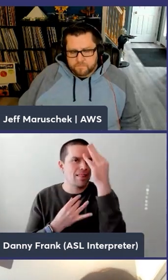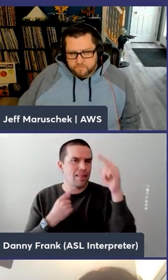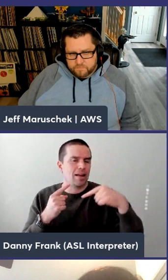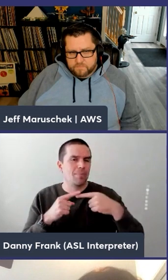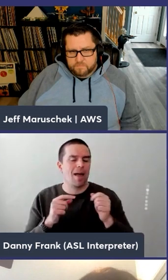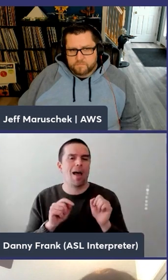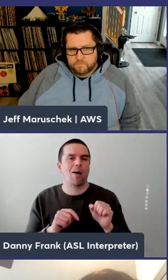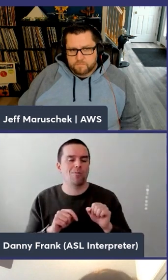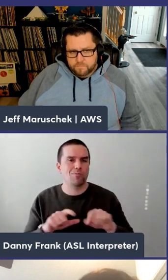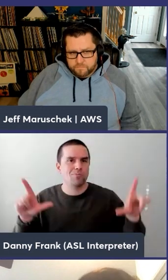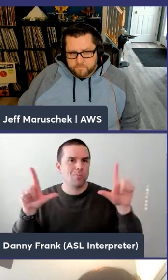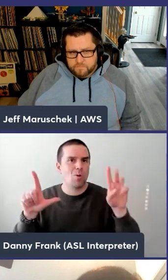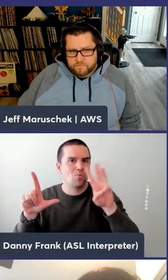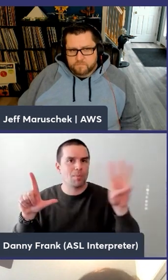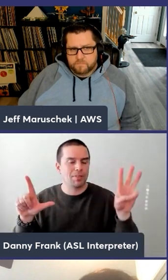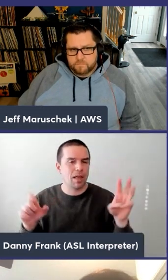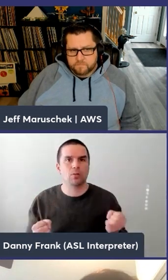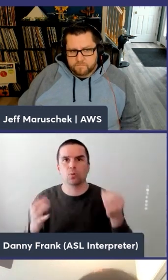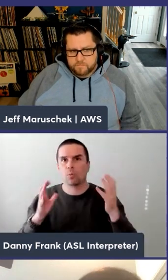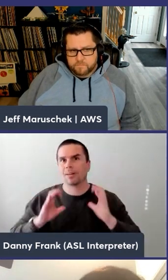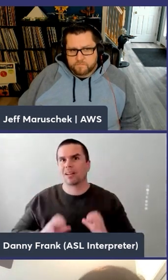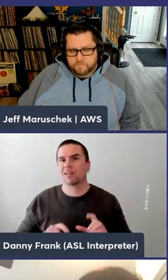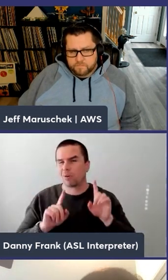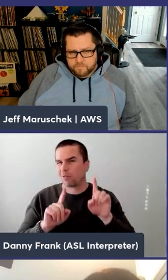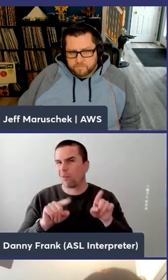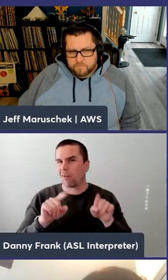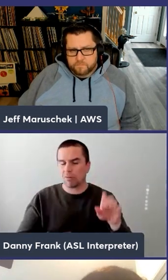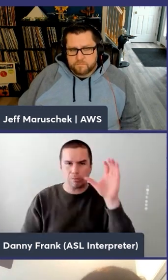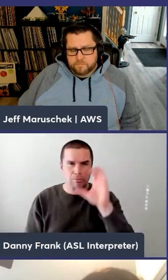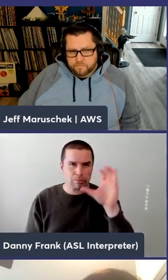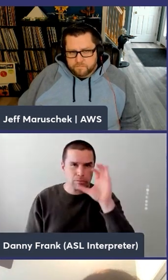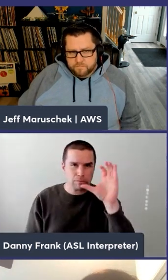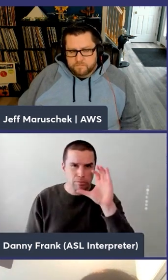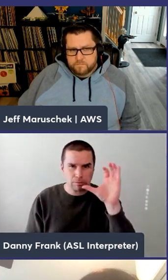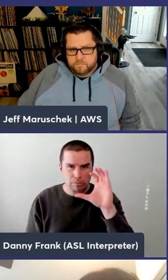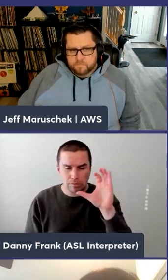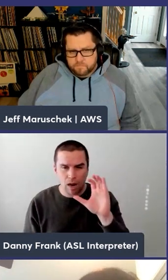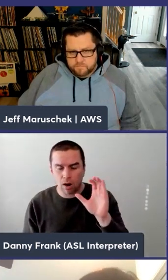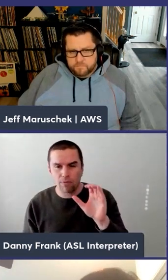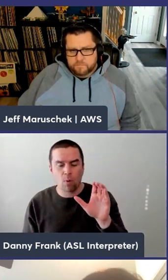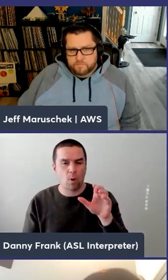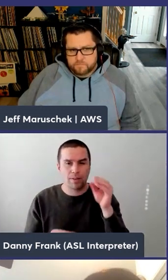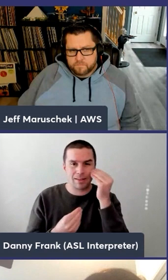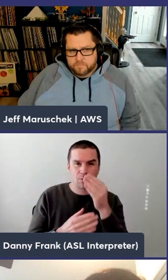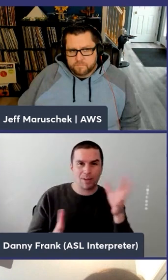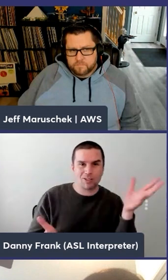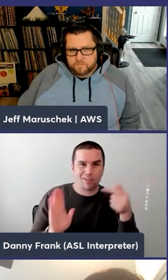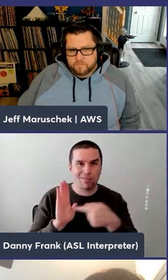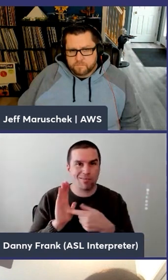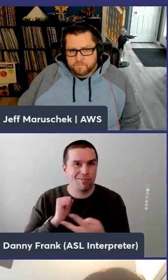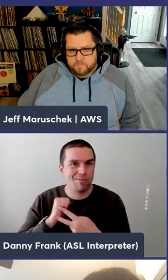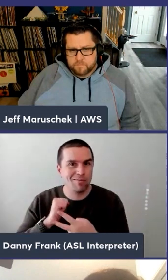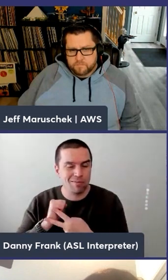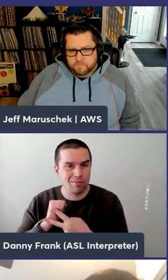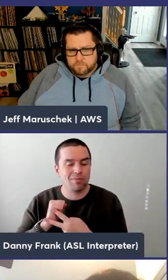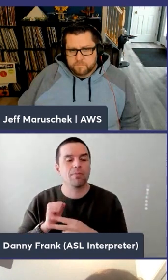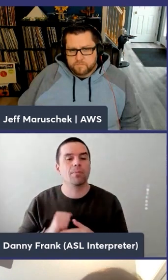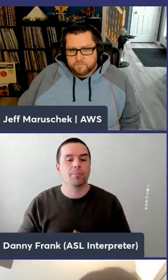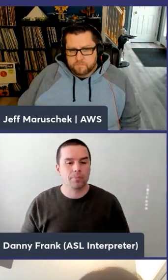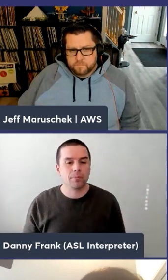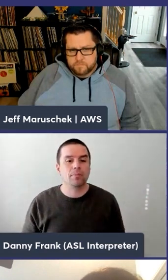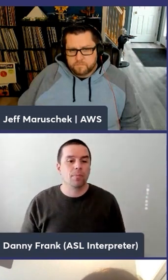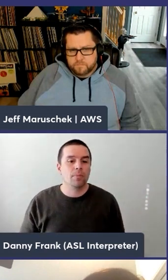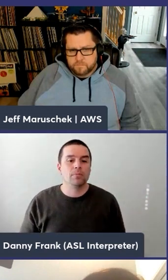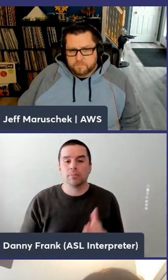visiting that website and searching the catalog or for some information. In such cases, you can suddenly expect